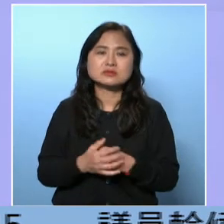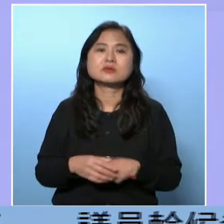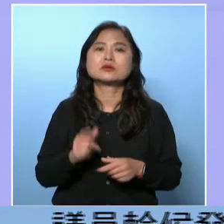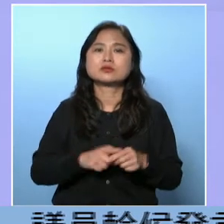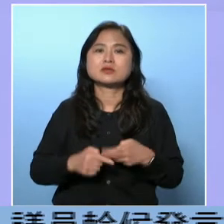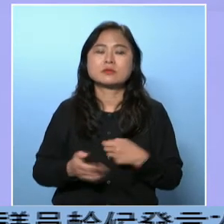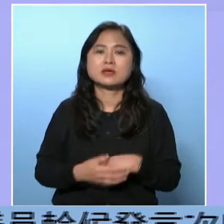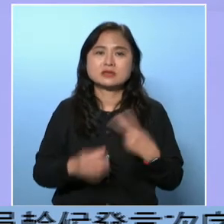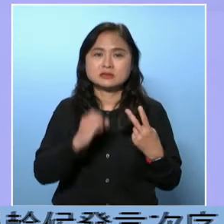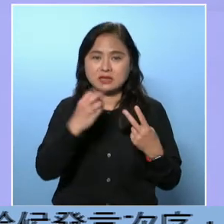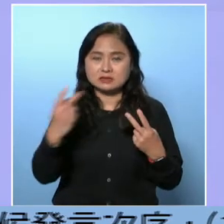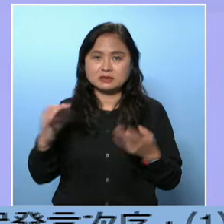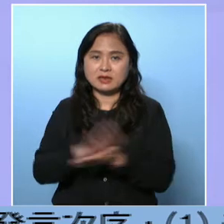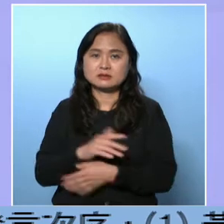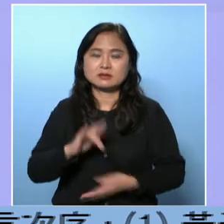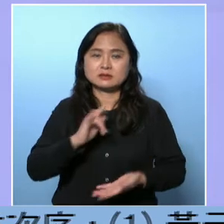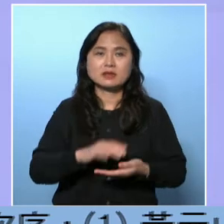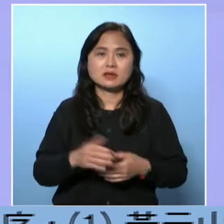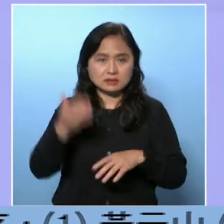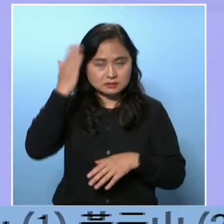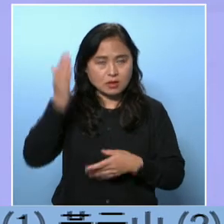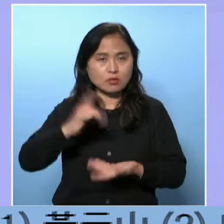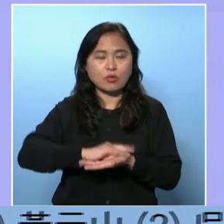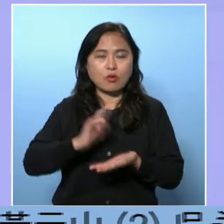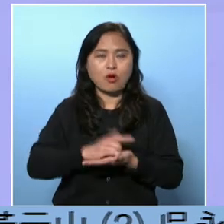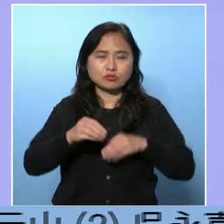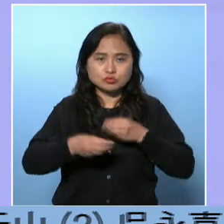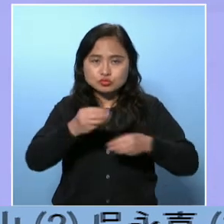should increase a temporary